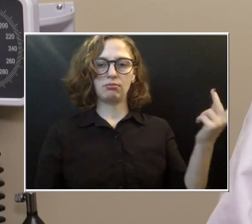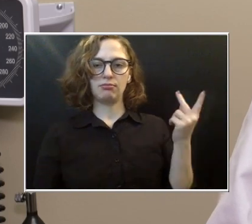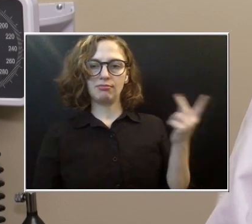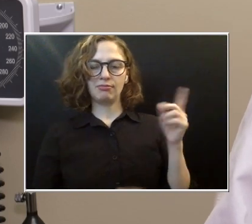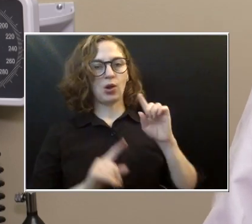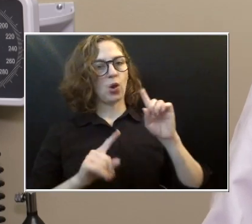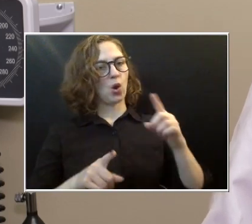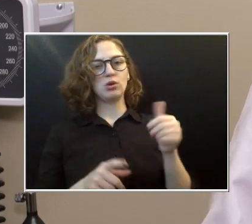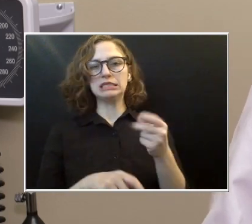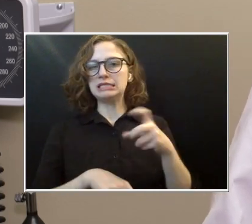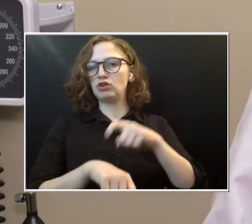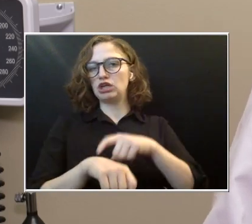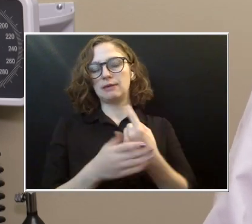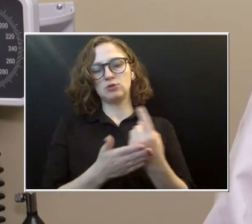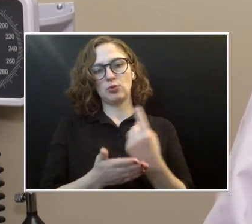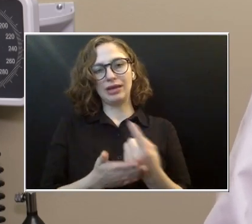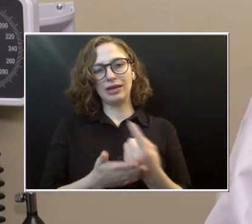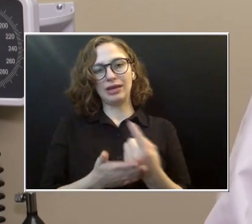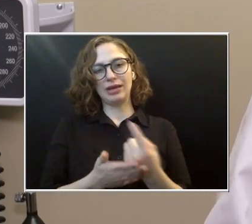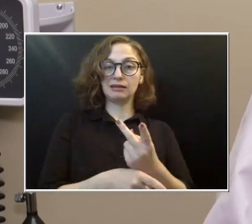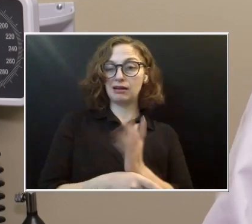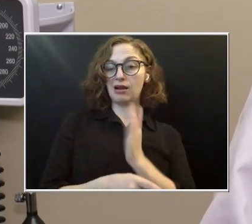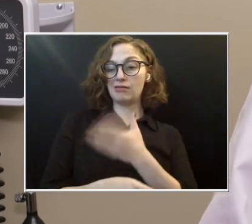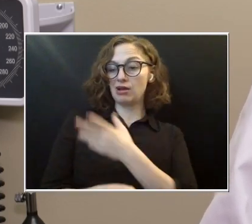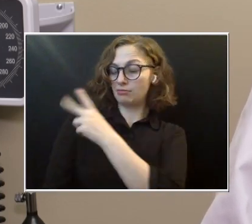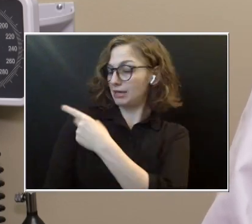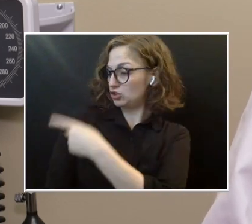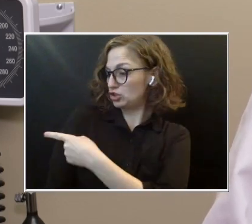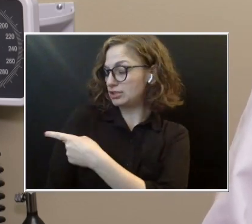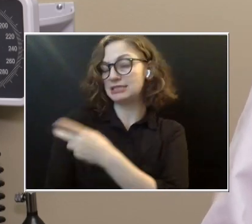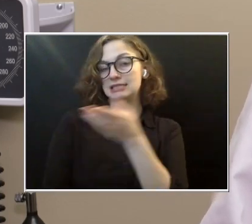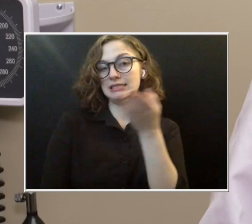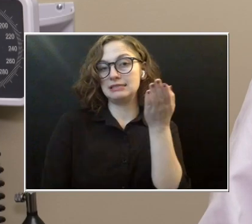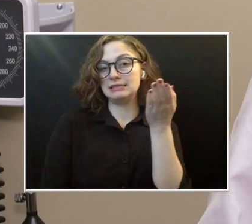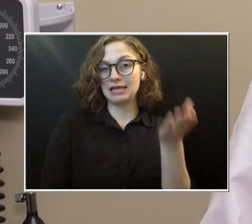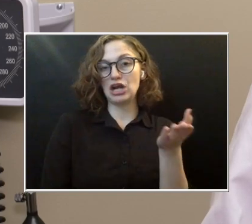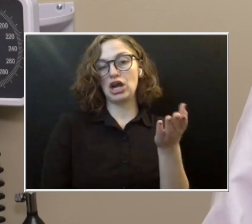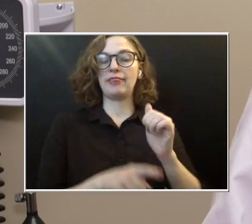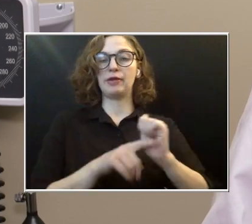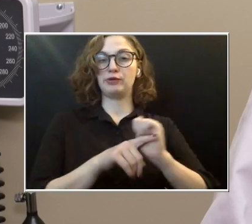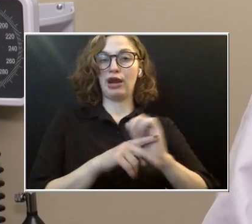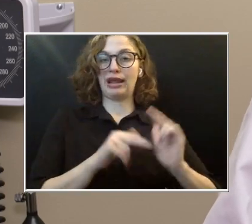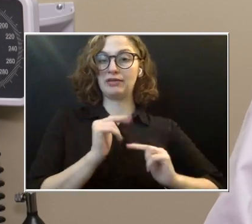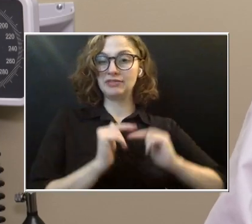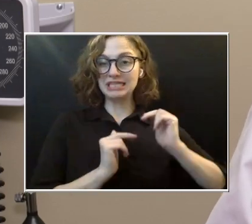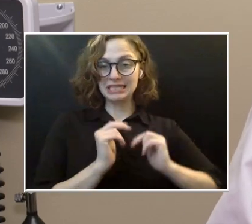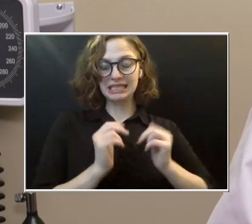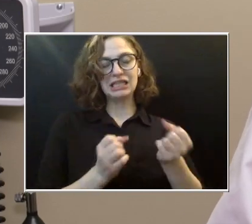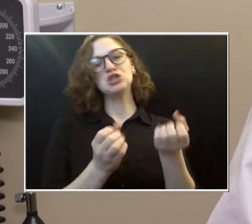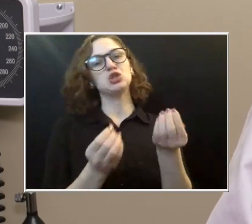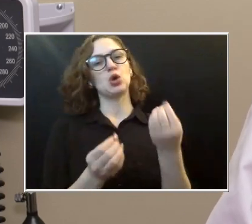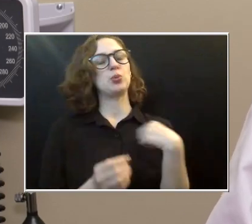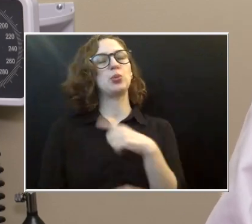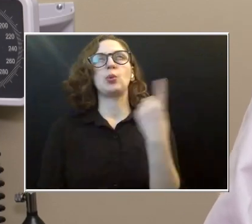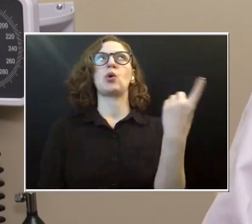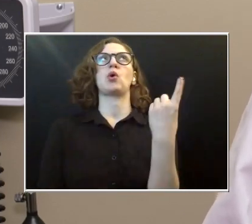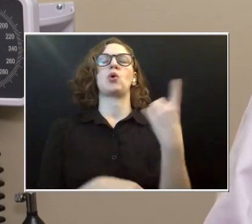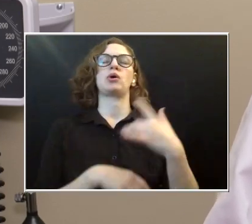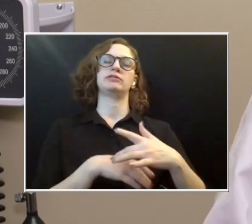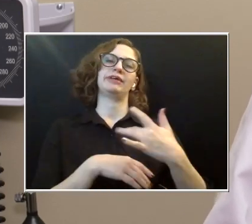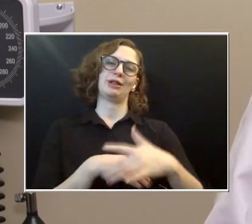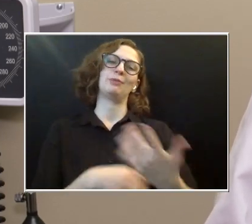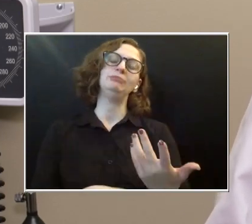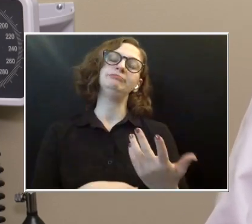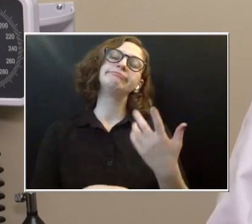normal orthopedic sports medicine clinics and the training facility. So we're always available to them. And I do think that